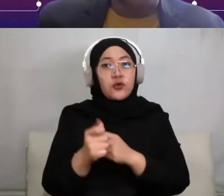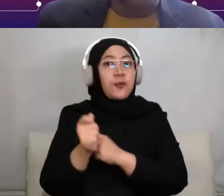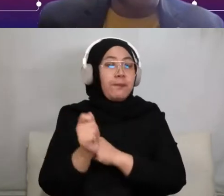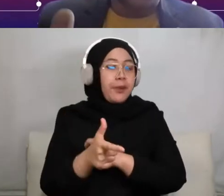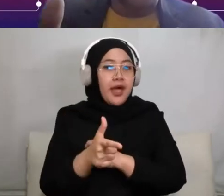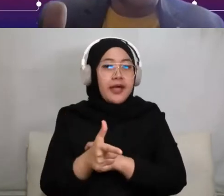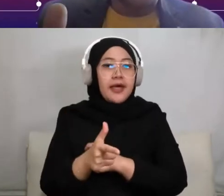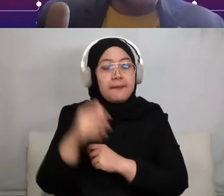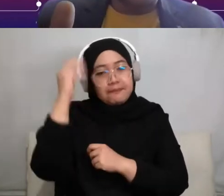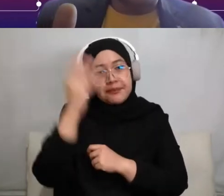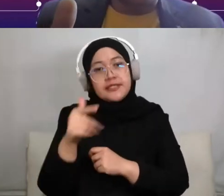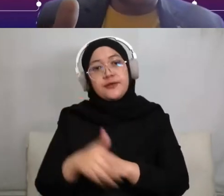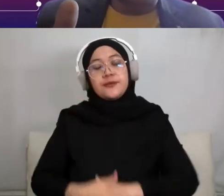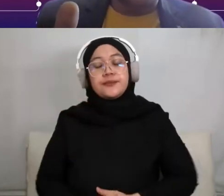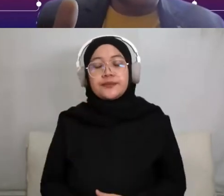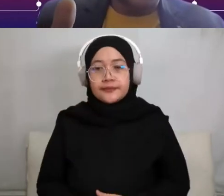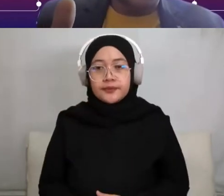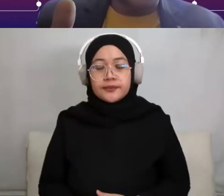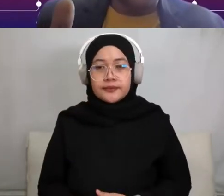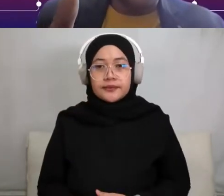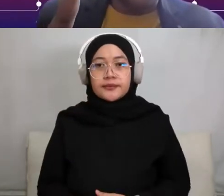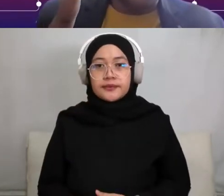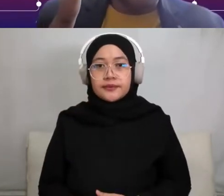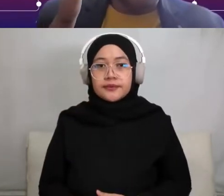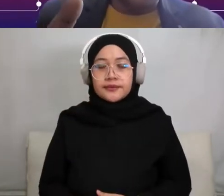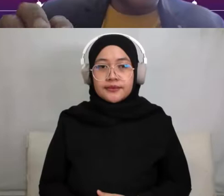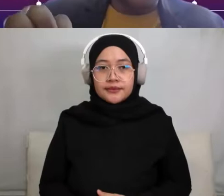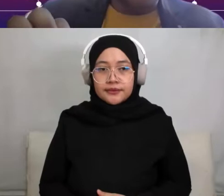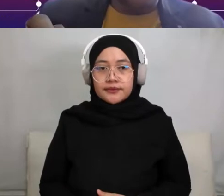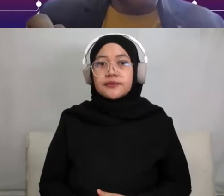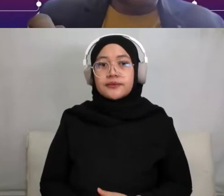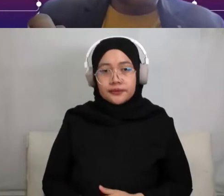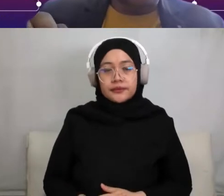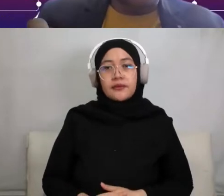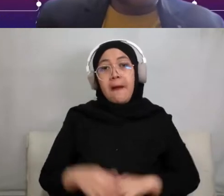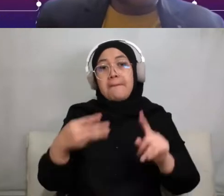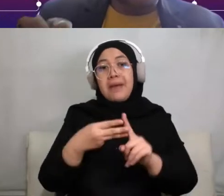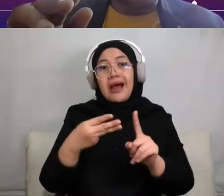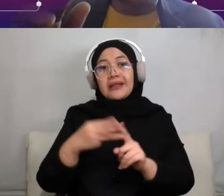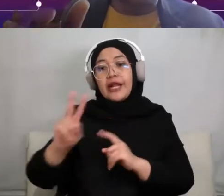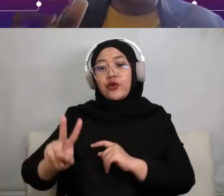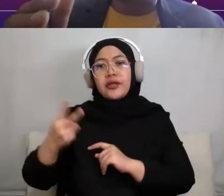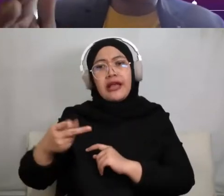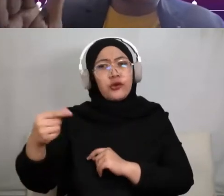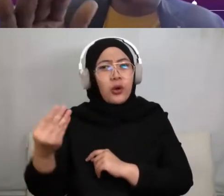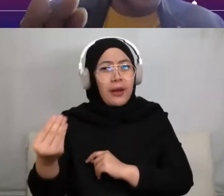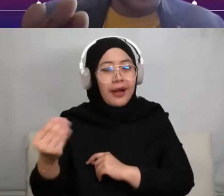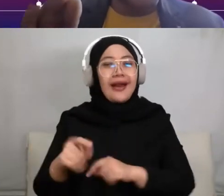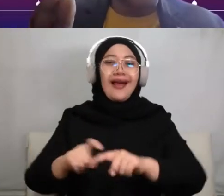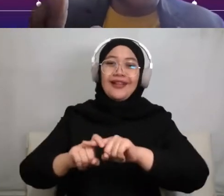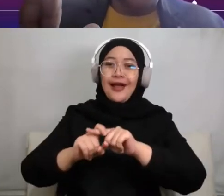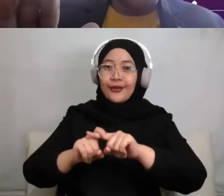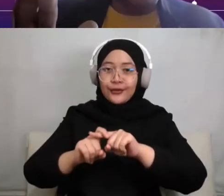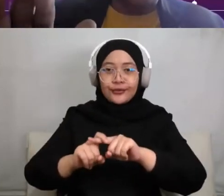entire contract period. Replacement of battery majorly depends upon number of kilometers you have